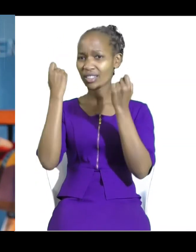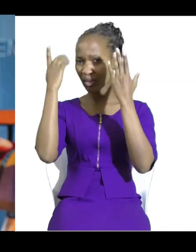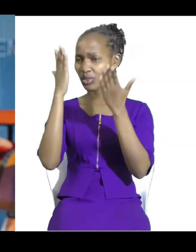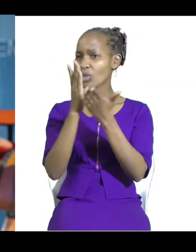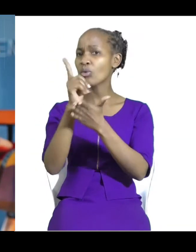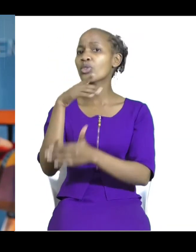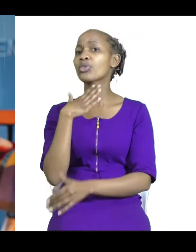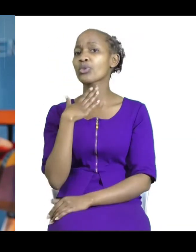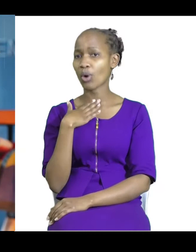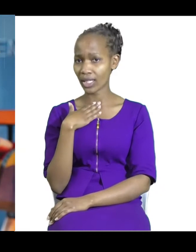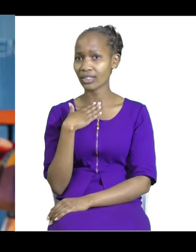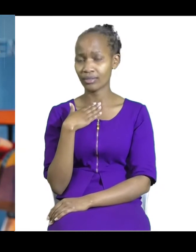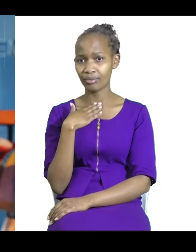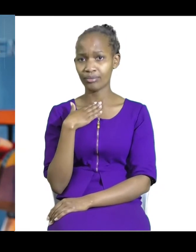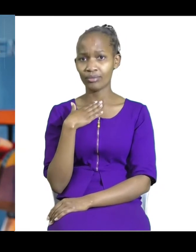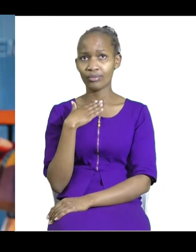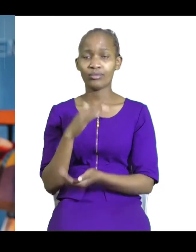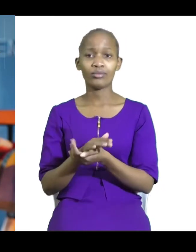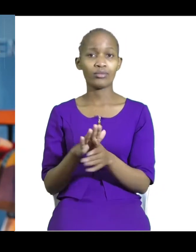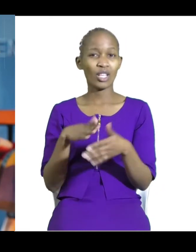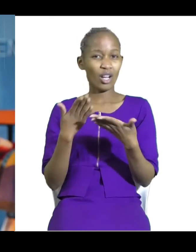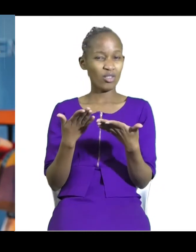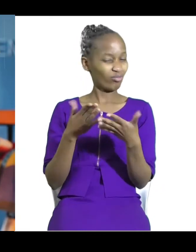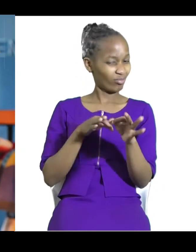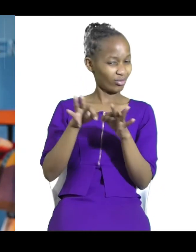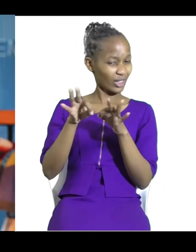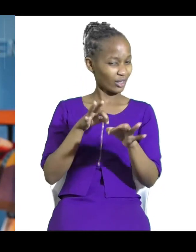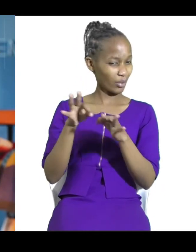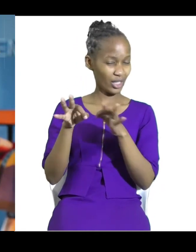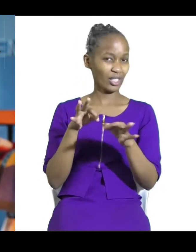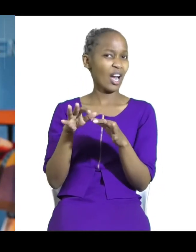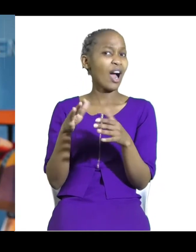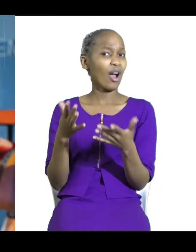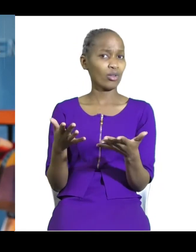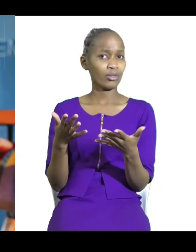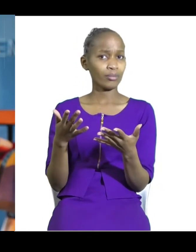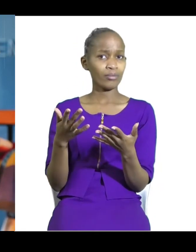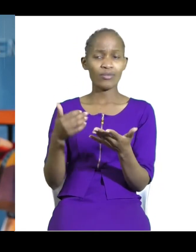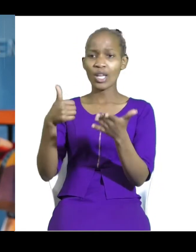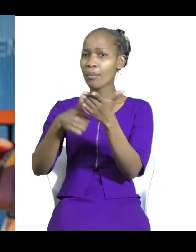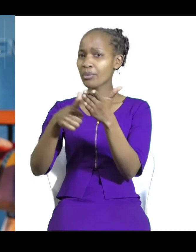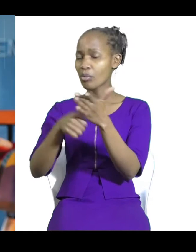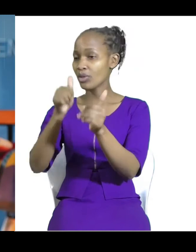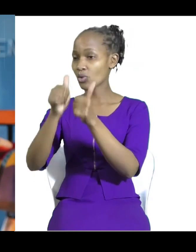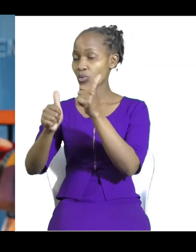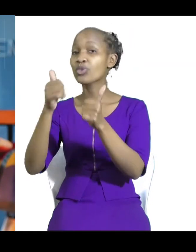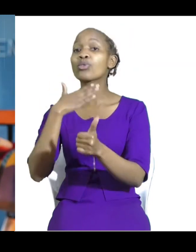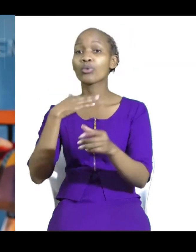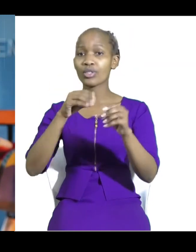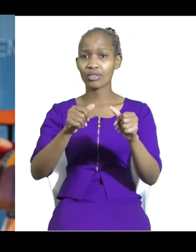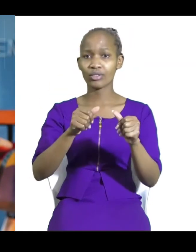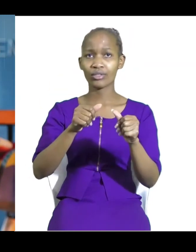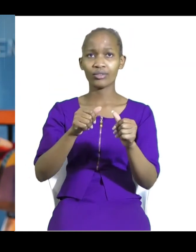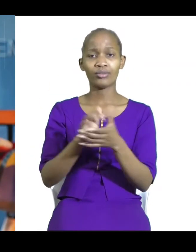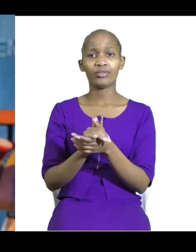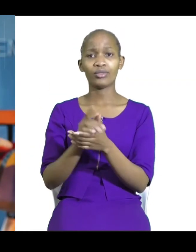understand, what exactly do I want to do? So this is how I narrow it down. Number one, what problem are you solving?